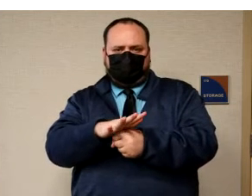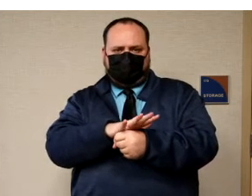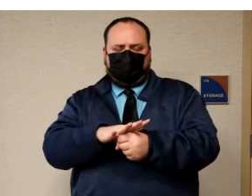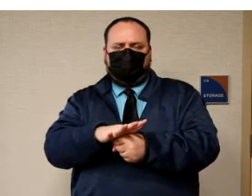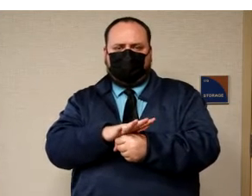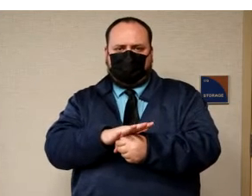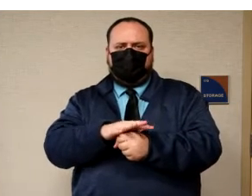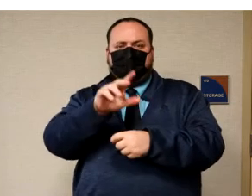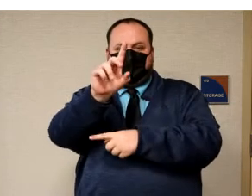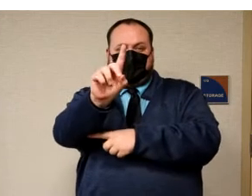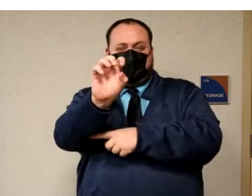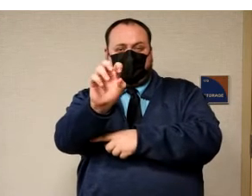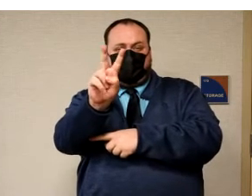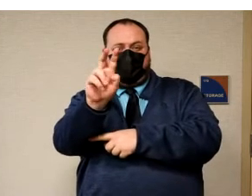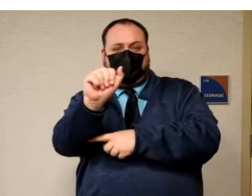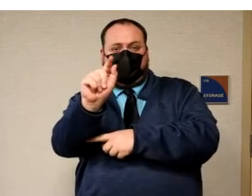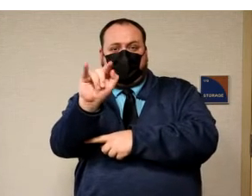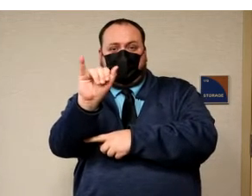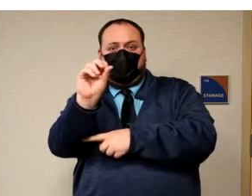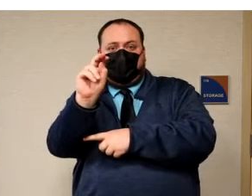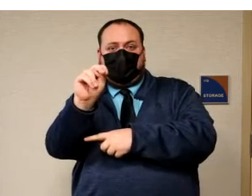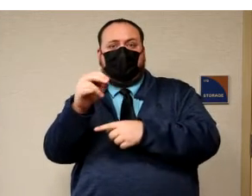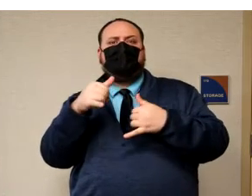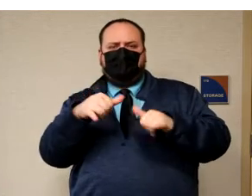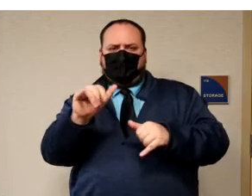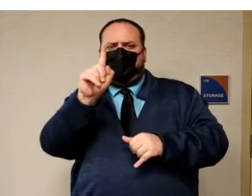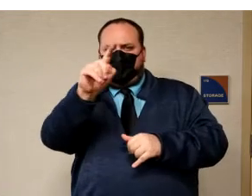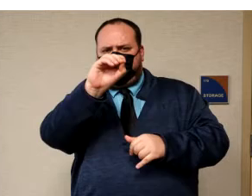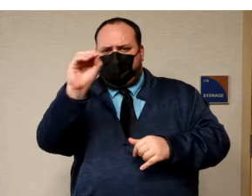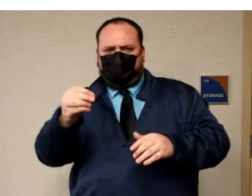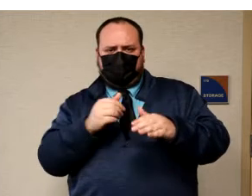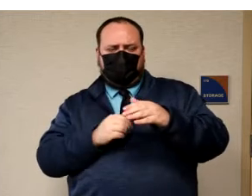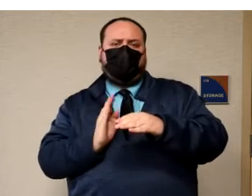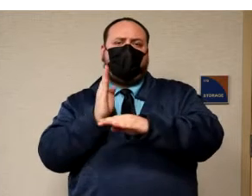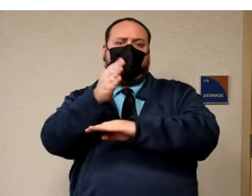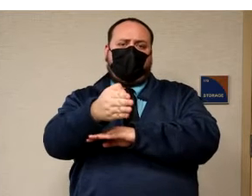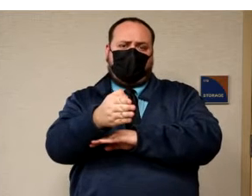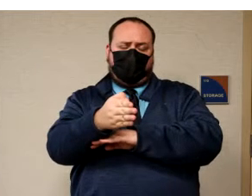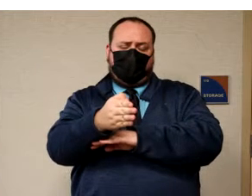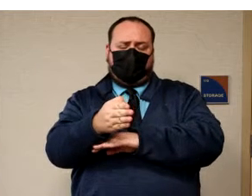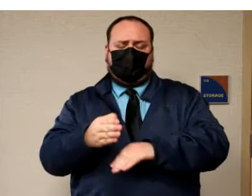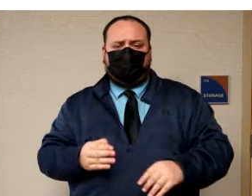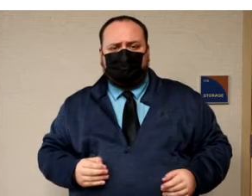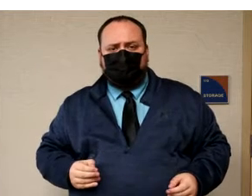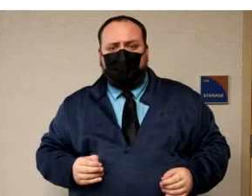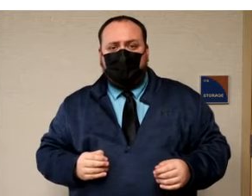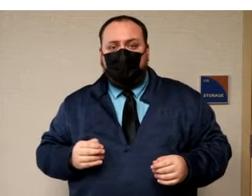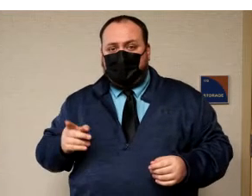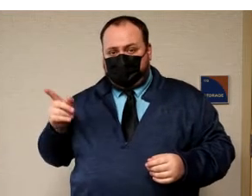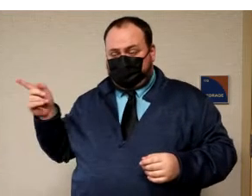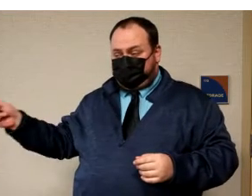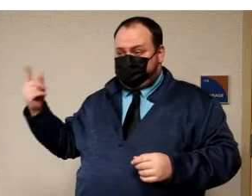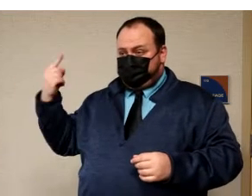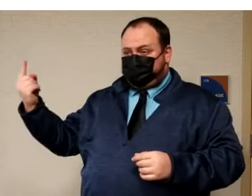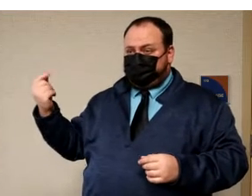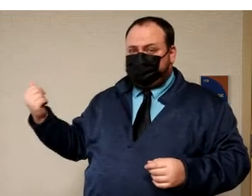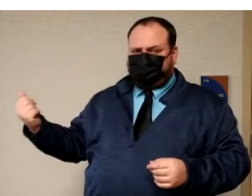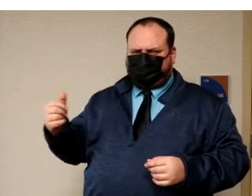still under 1% over, so 0.11% over. And this one is